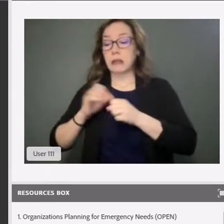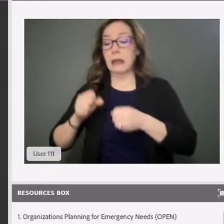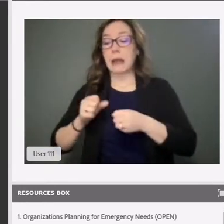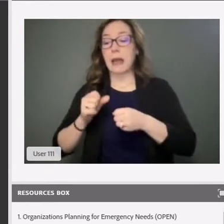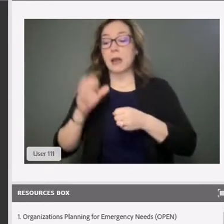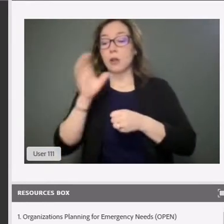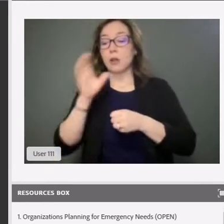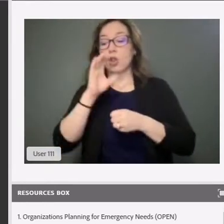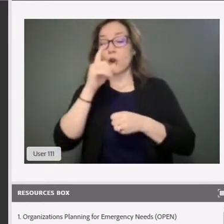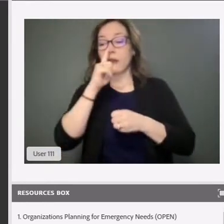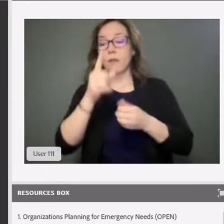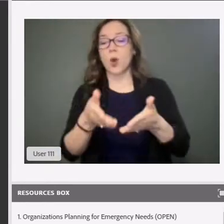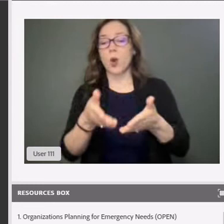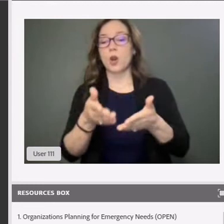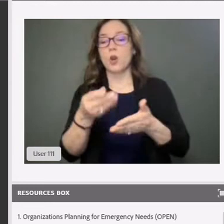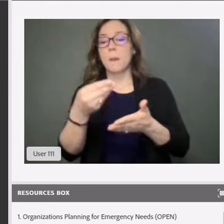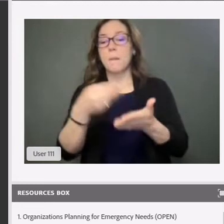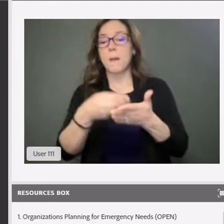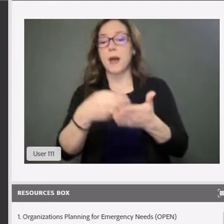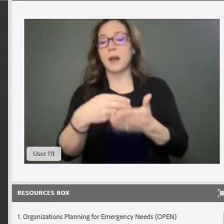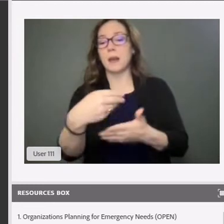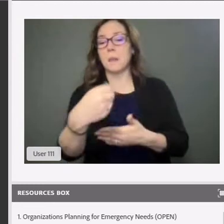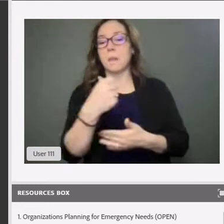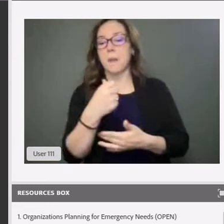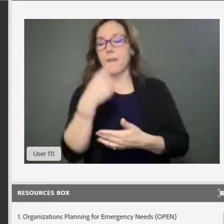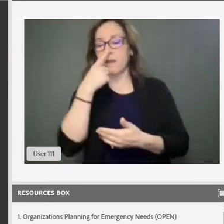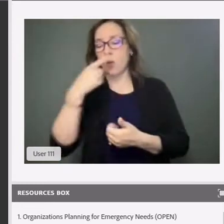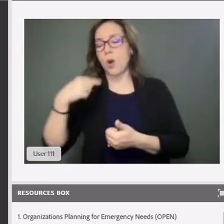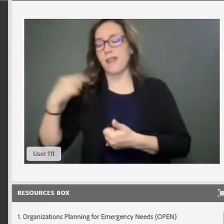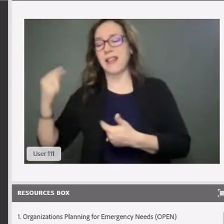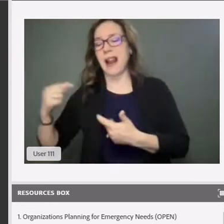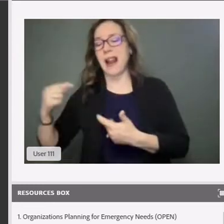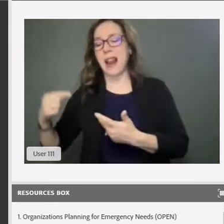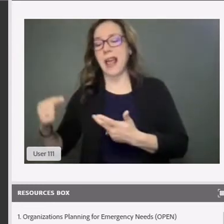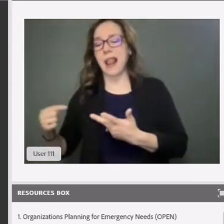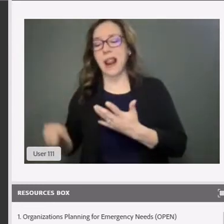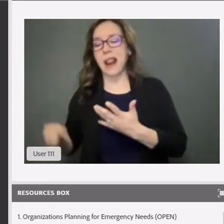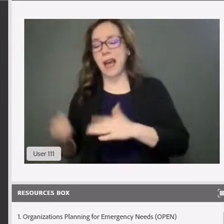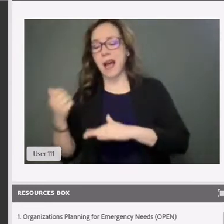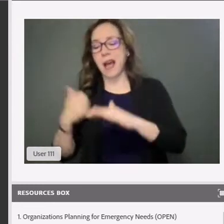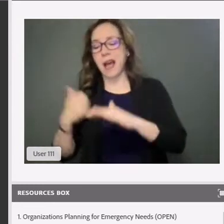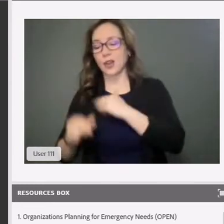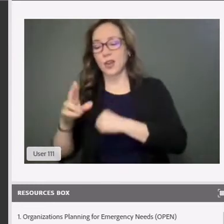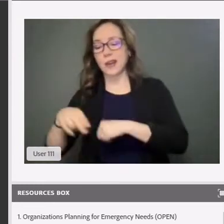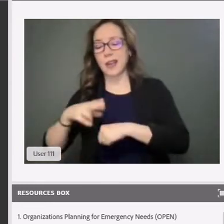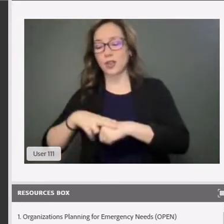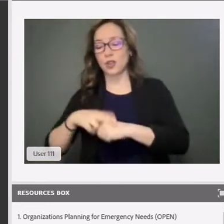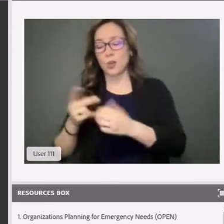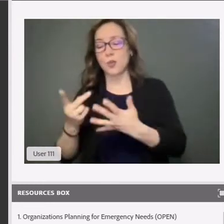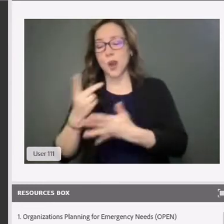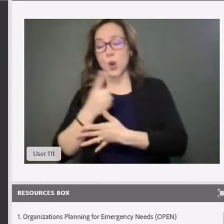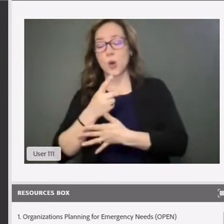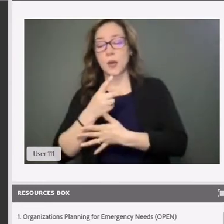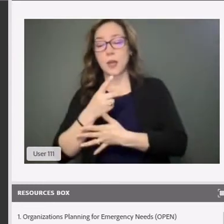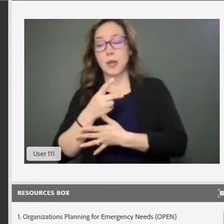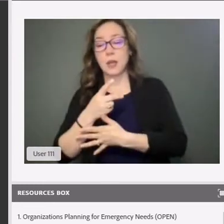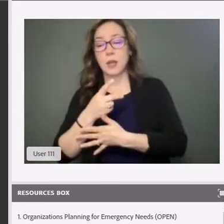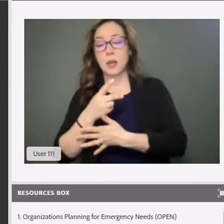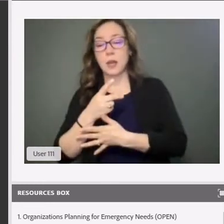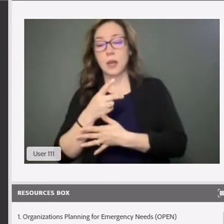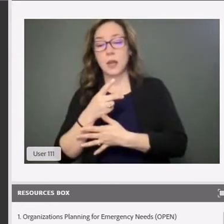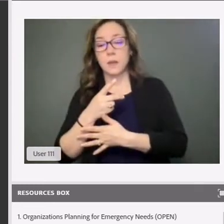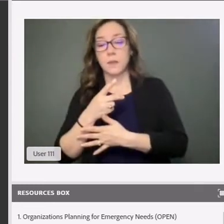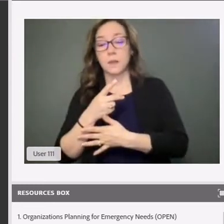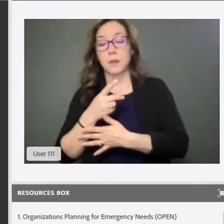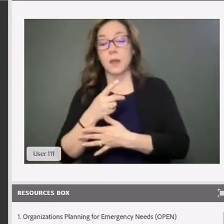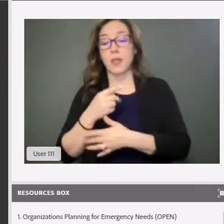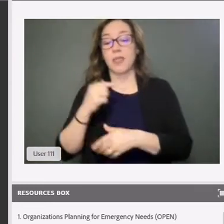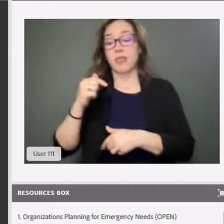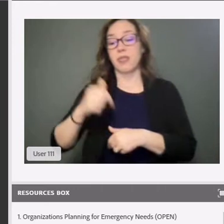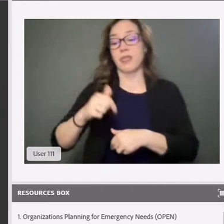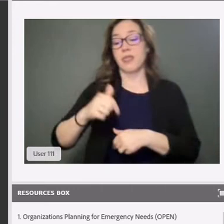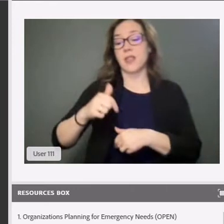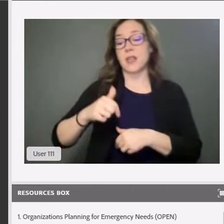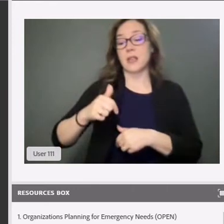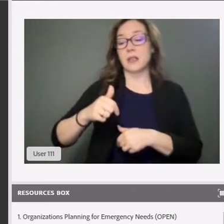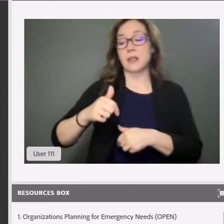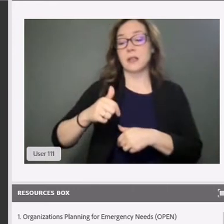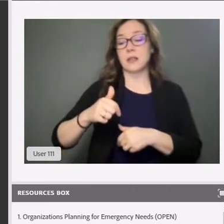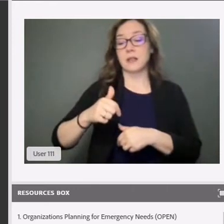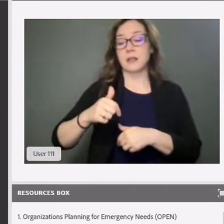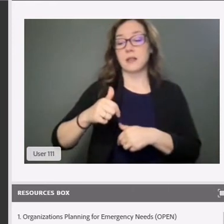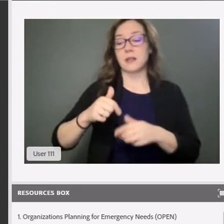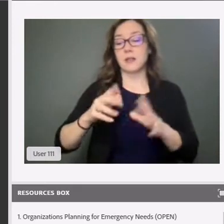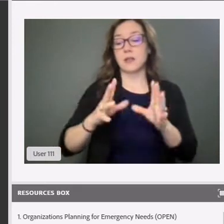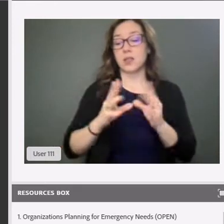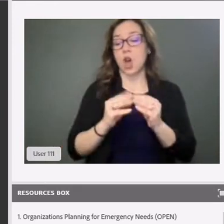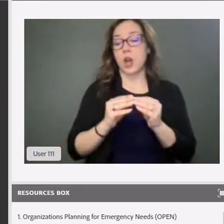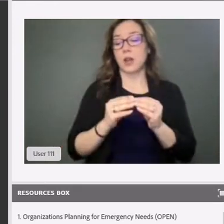for XYZ cost under this national priority area? At this phone call in this forum, Ginny